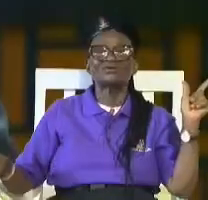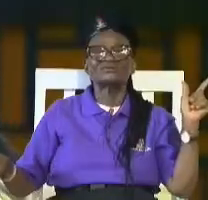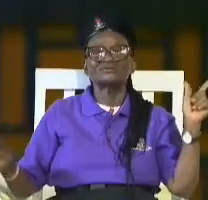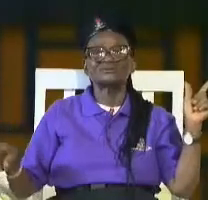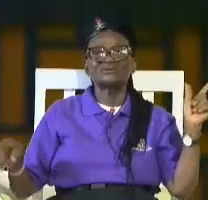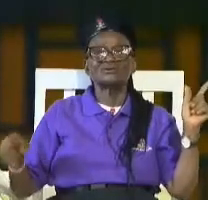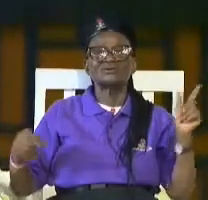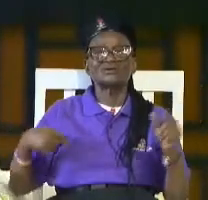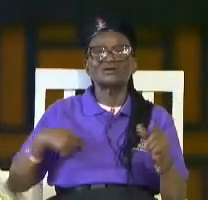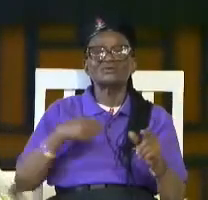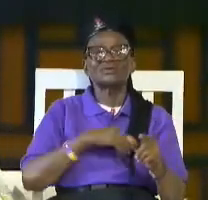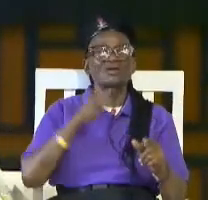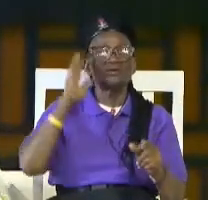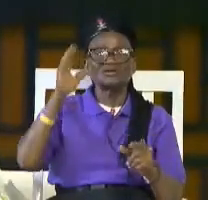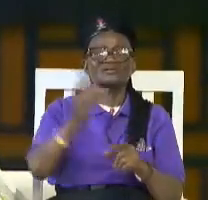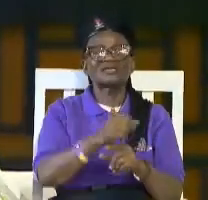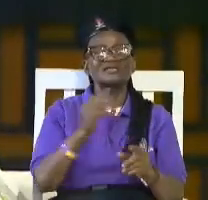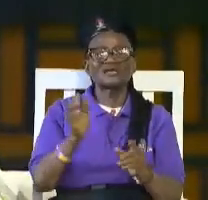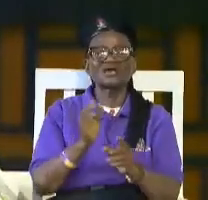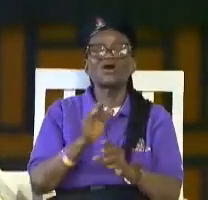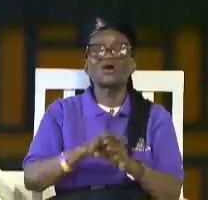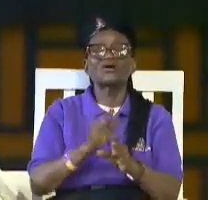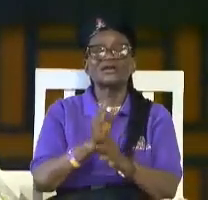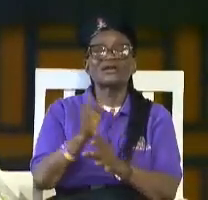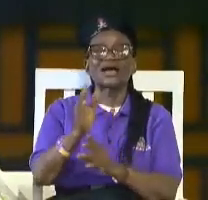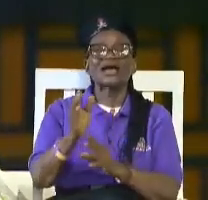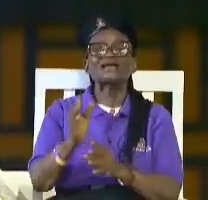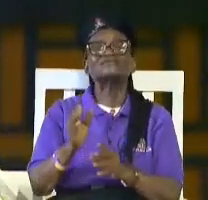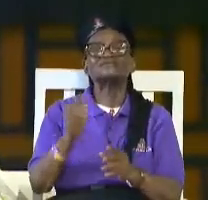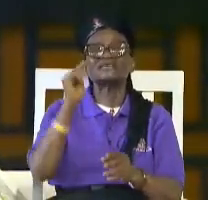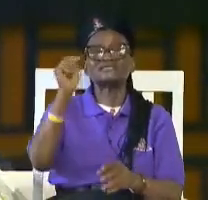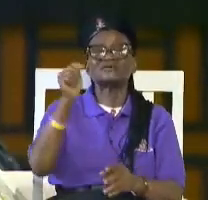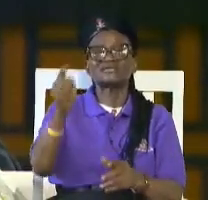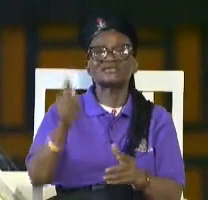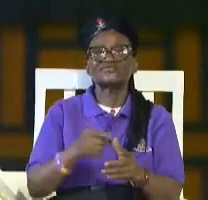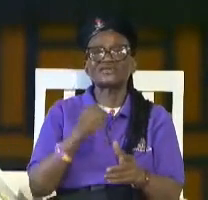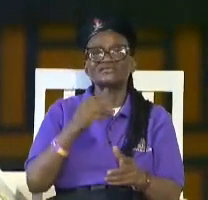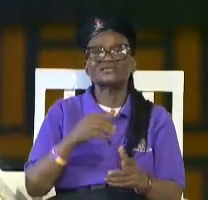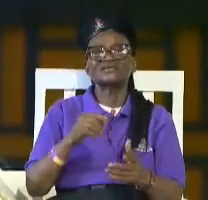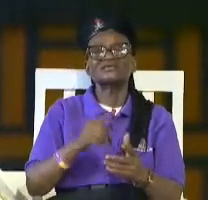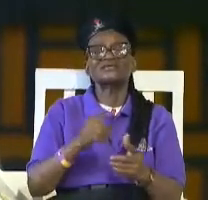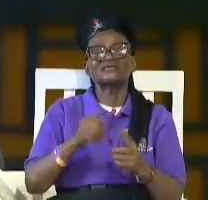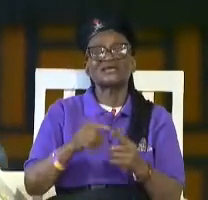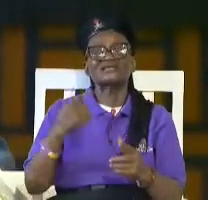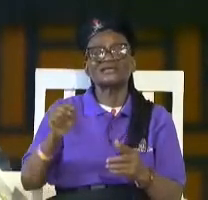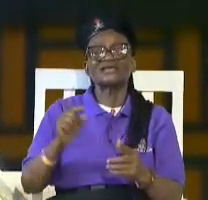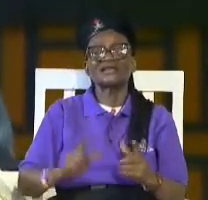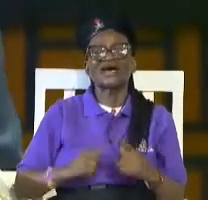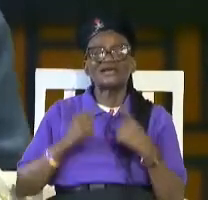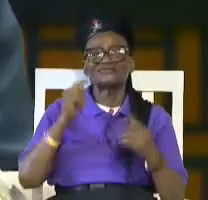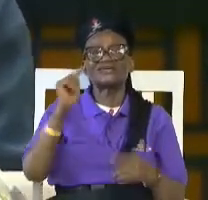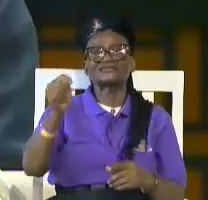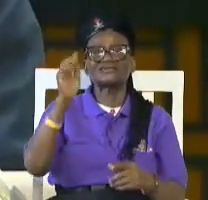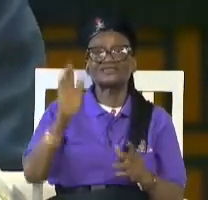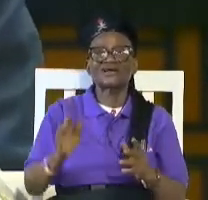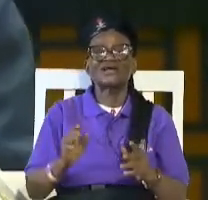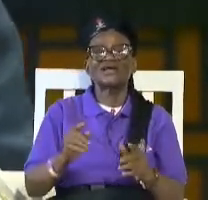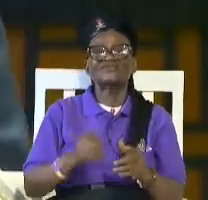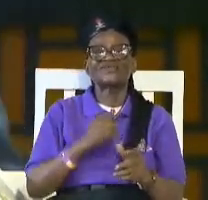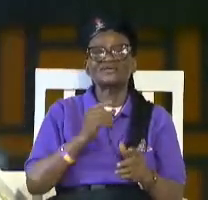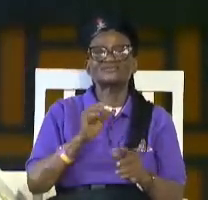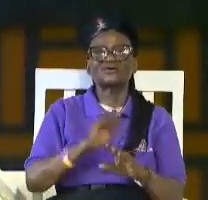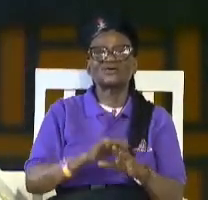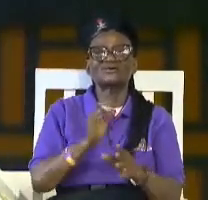We'll do the online testimonies first, and then we'll have the live testifiers. Our first online